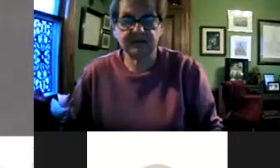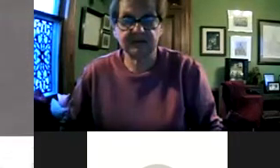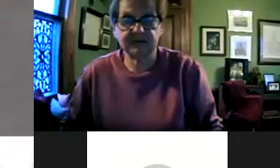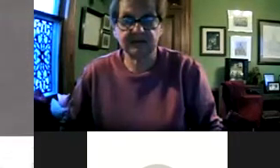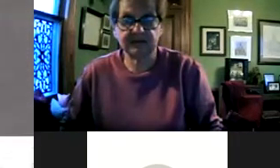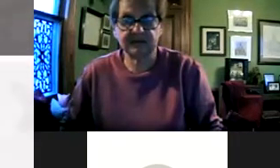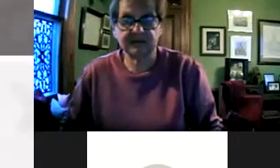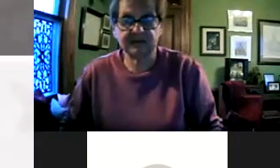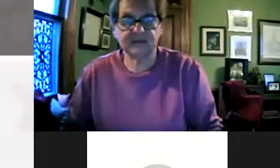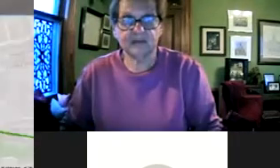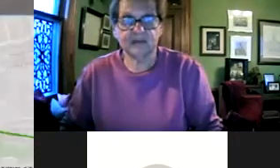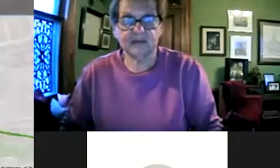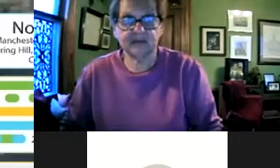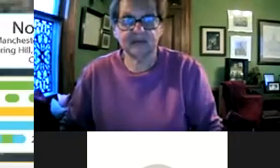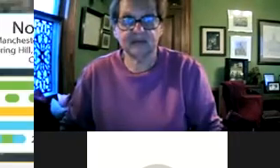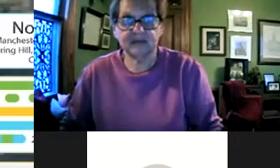about.